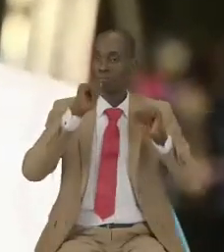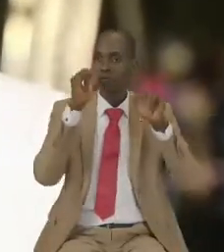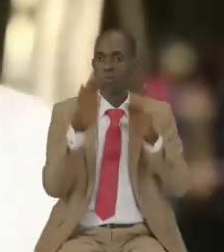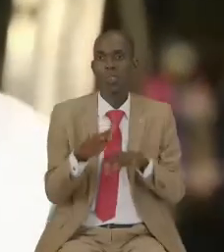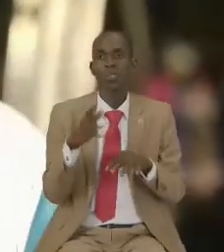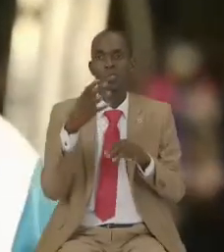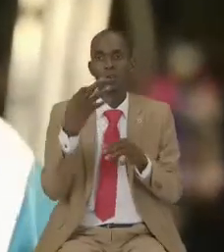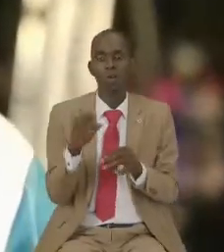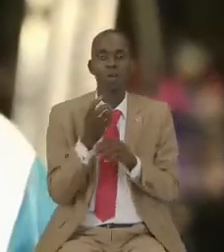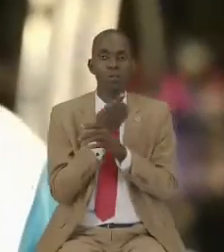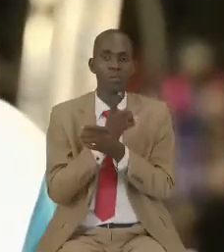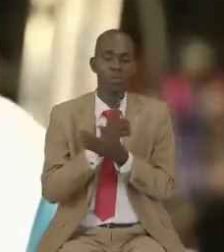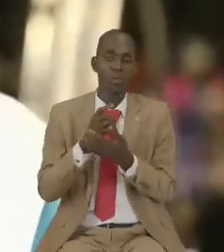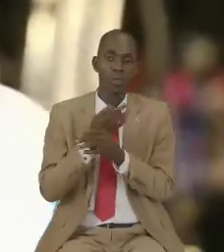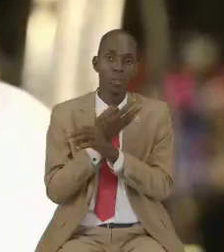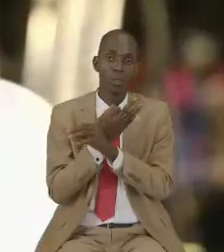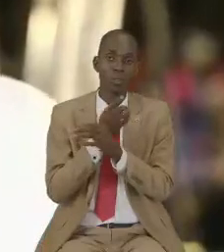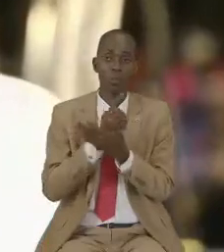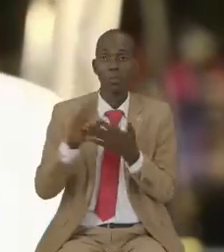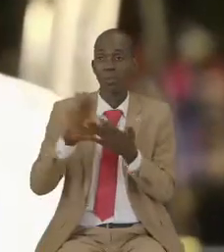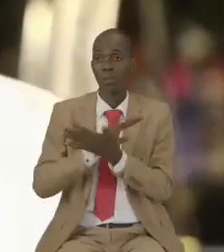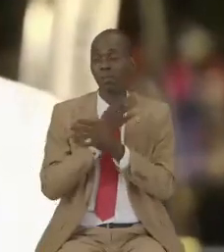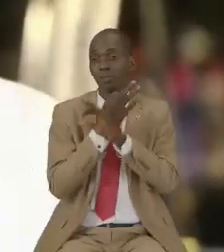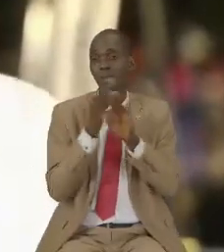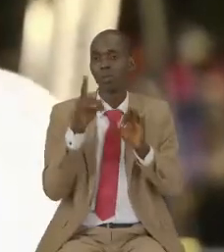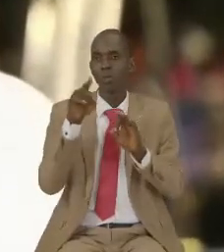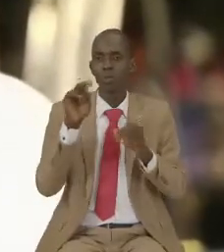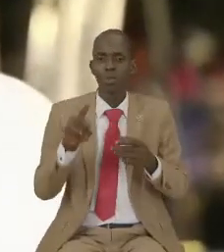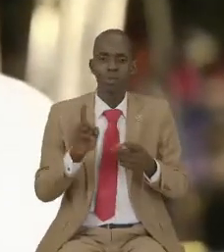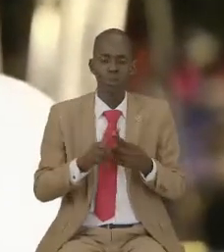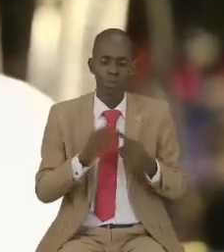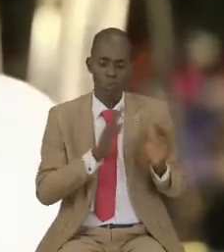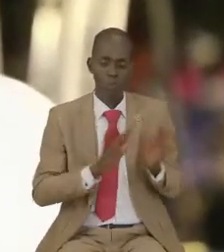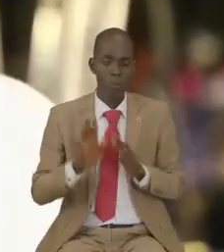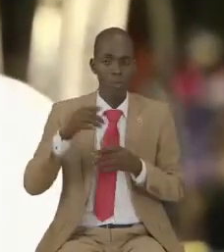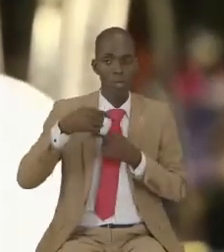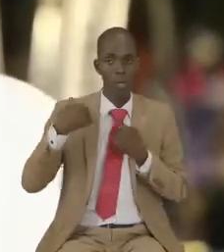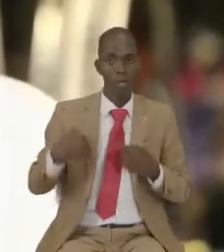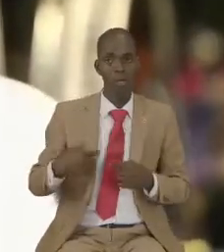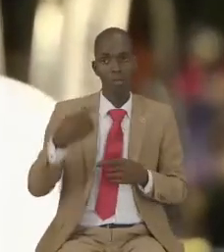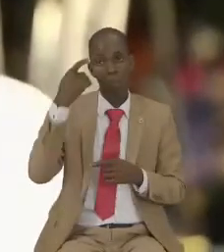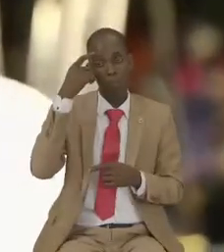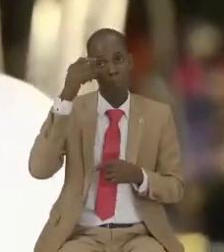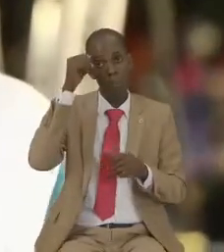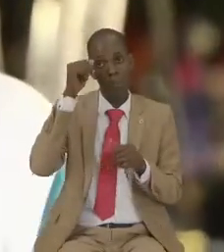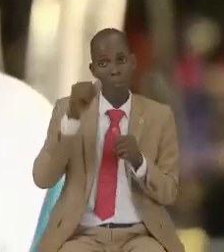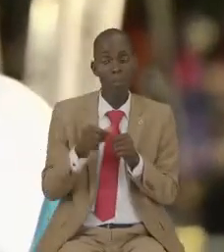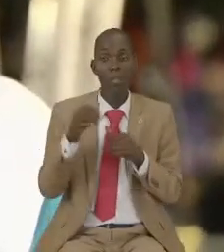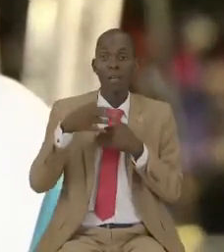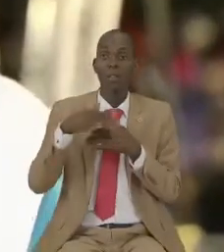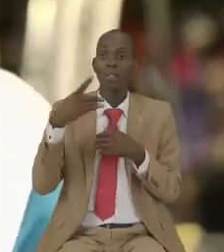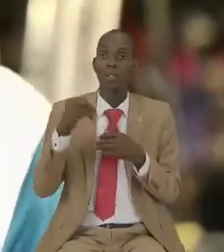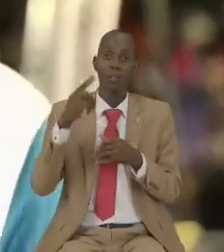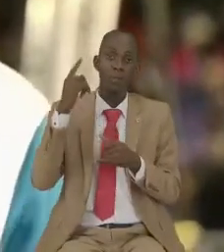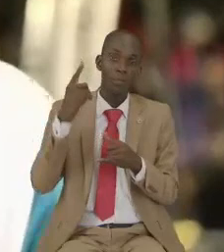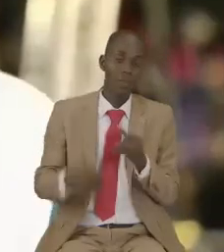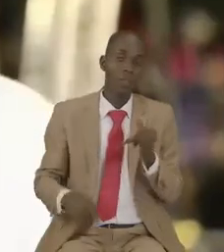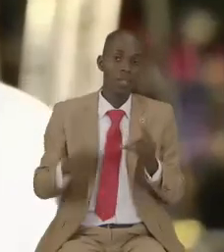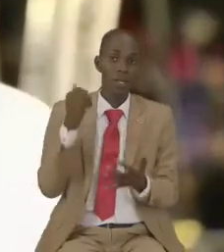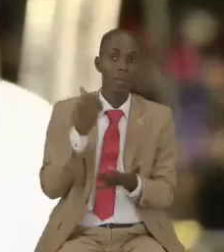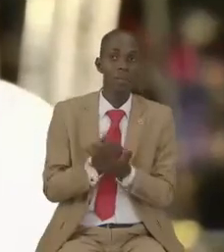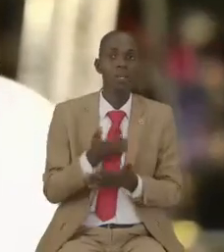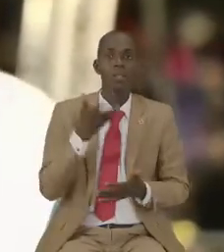need to get your mind prepared. You need to get your heart prepared. Remember, after the final amen, there is